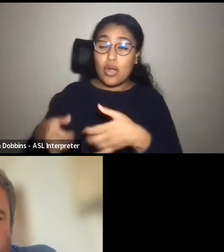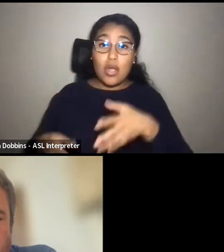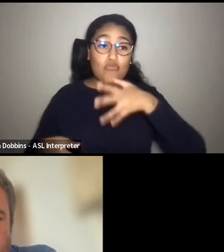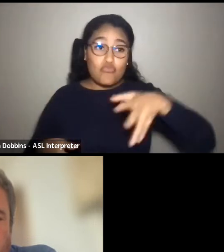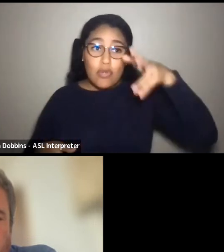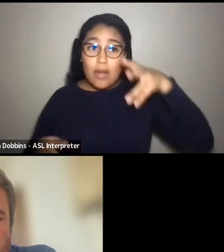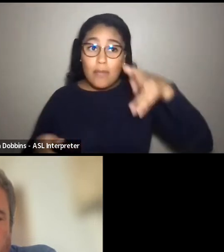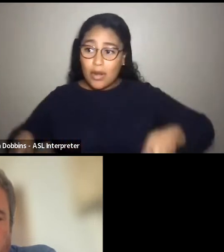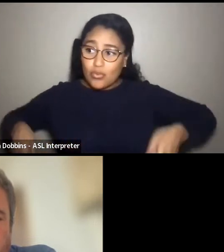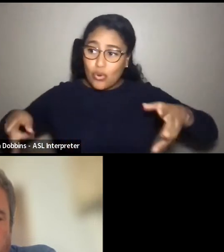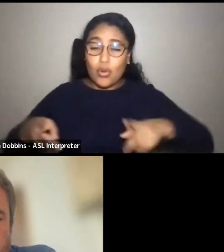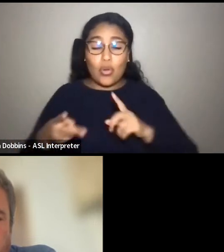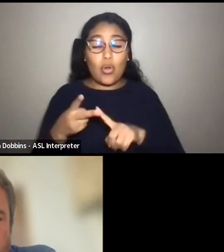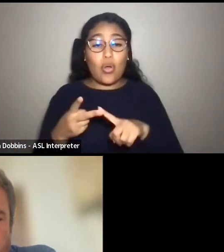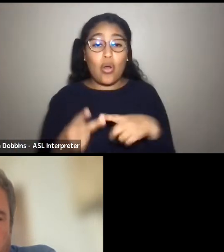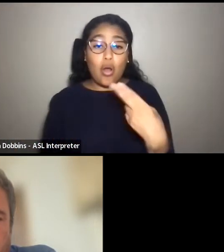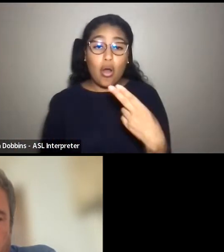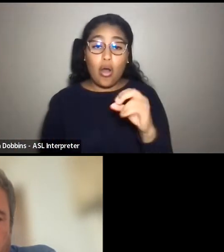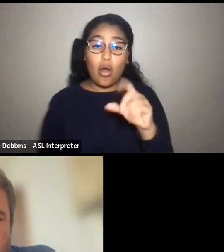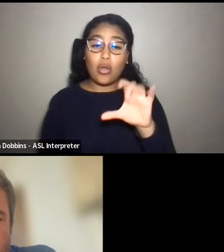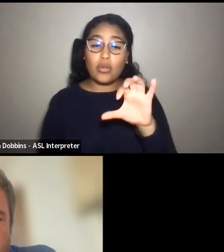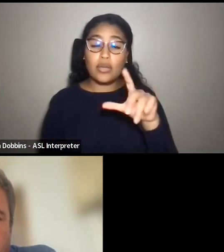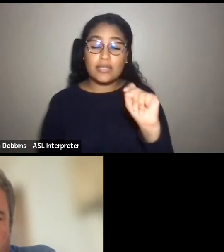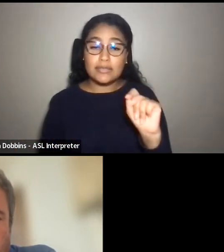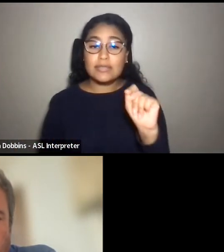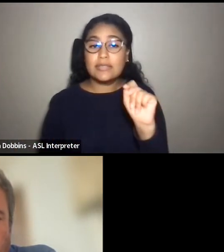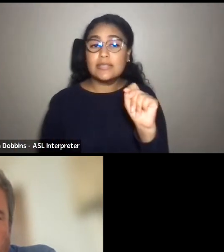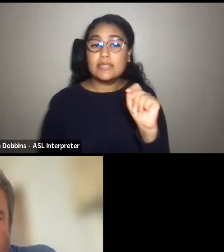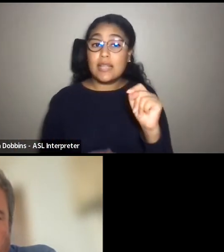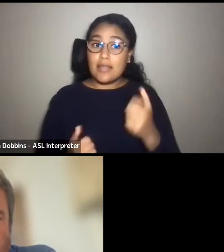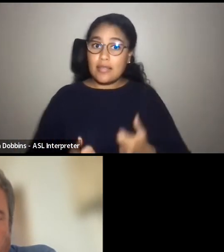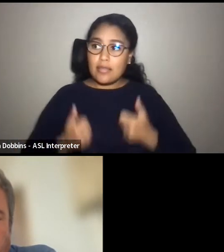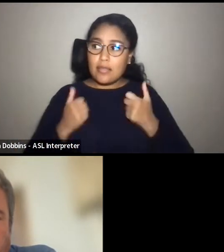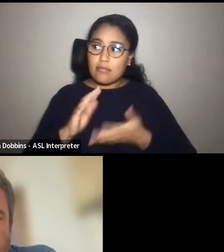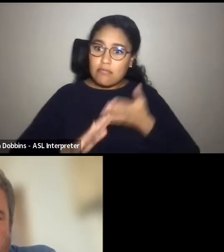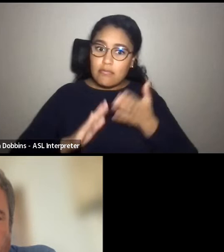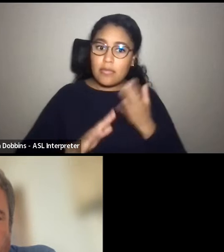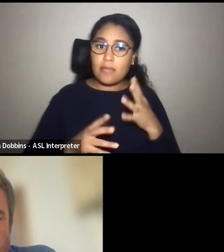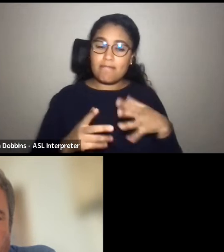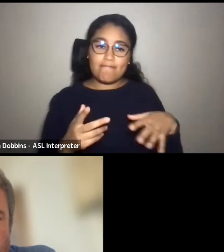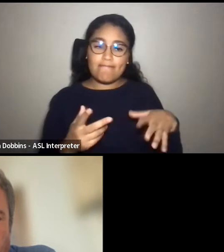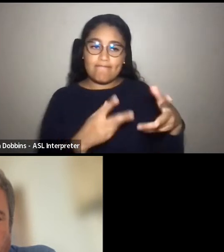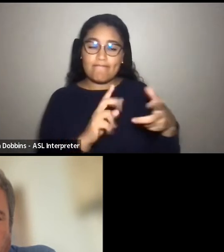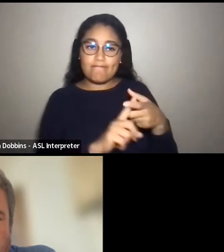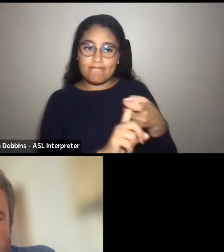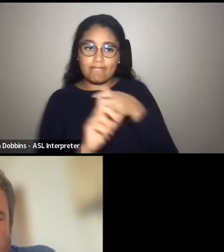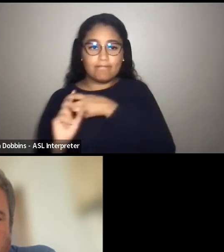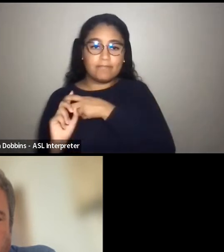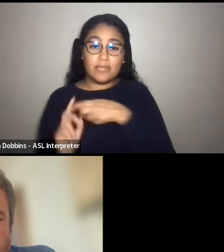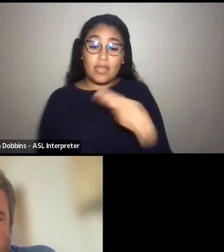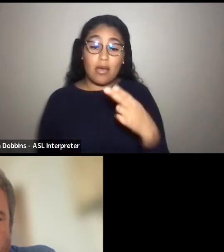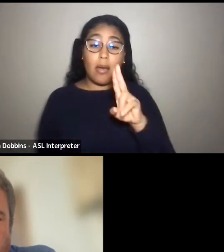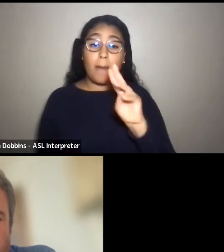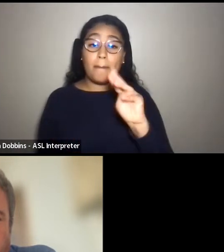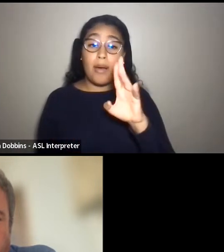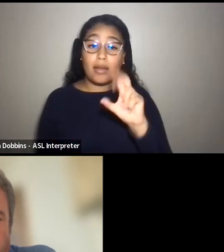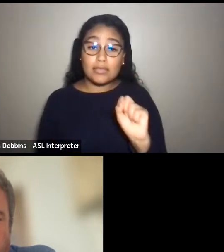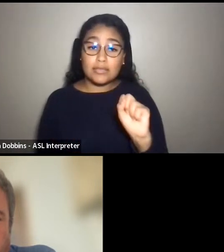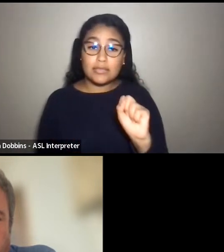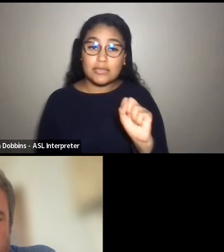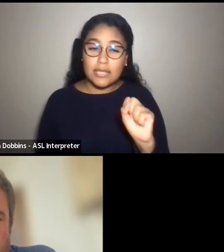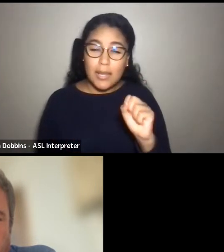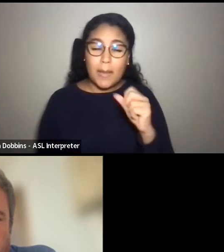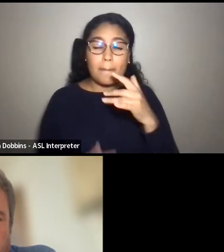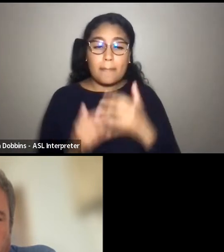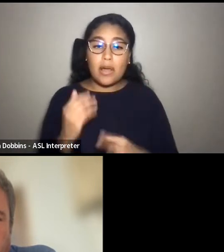Holocaust survivors abducted and held hostage. It's abhorrent. The brutality of Hamas and this